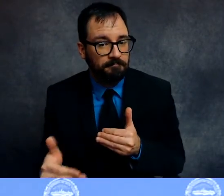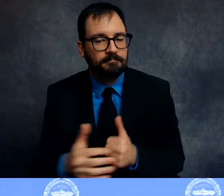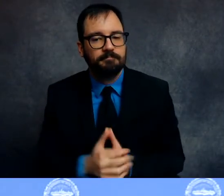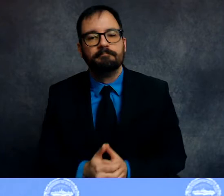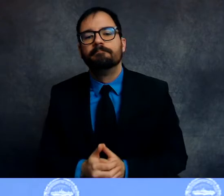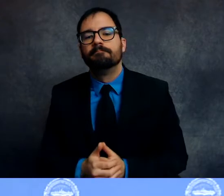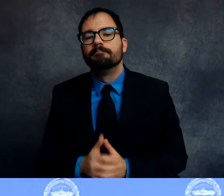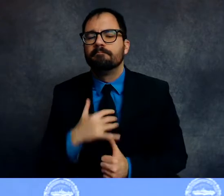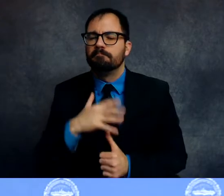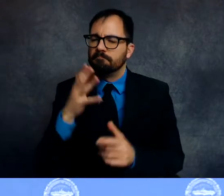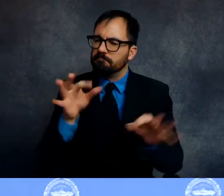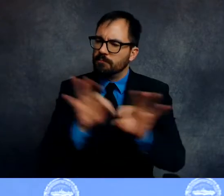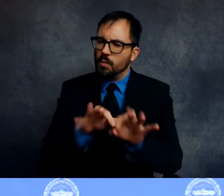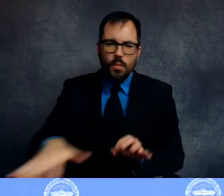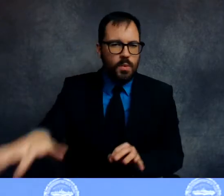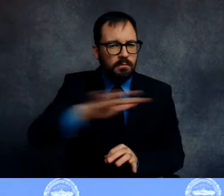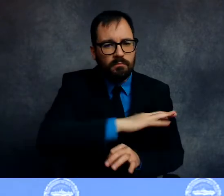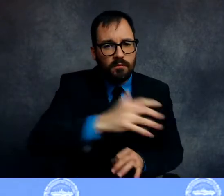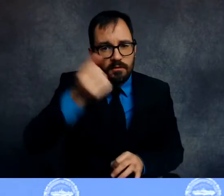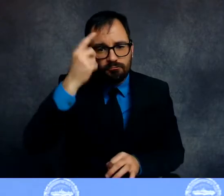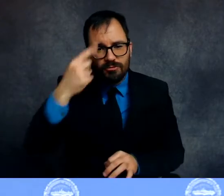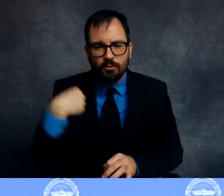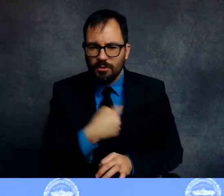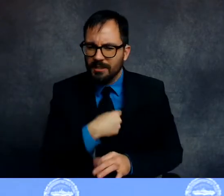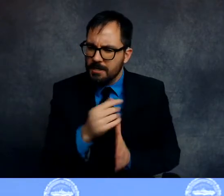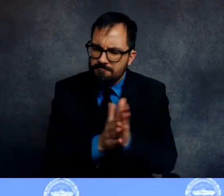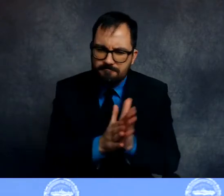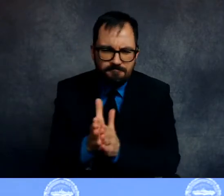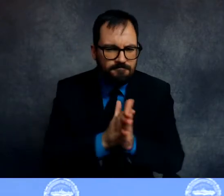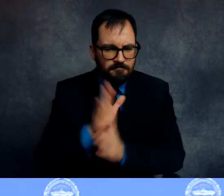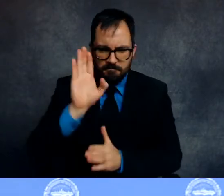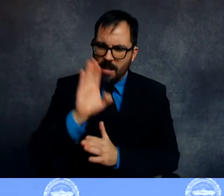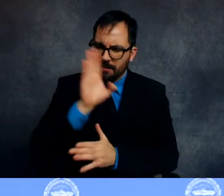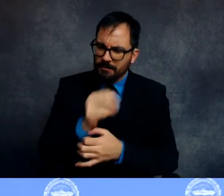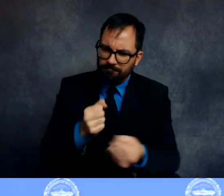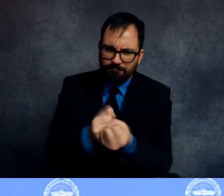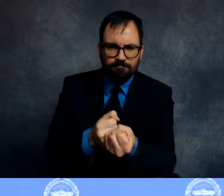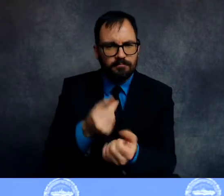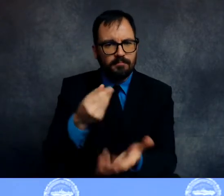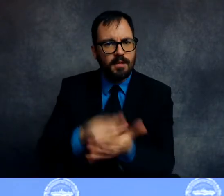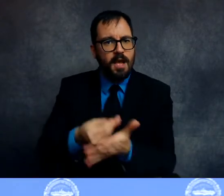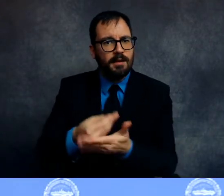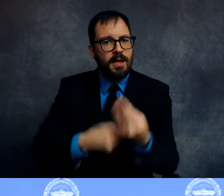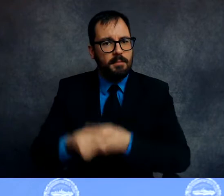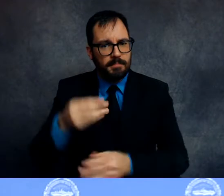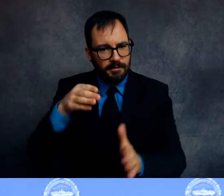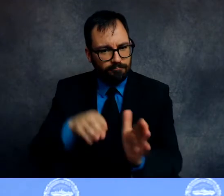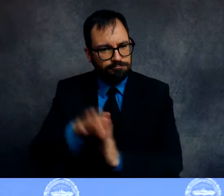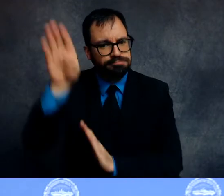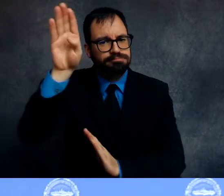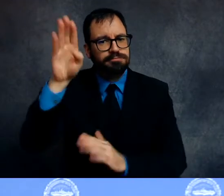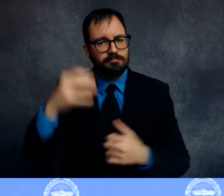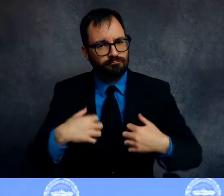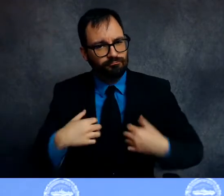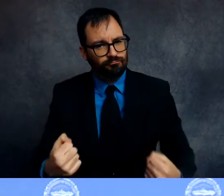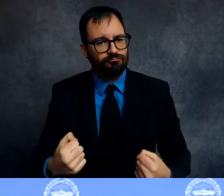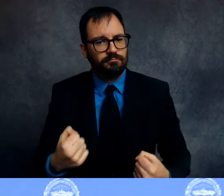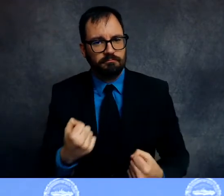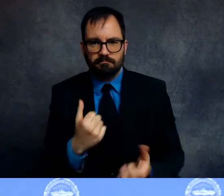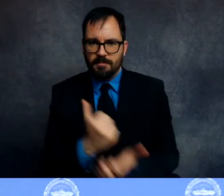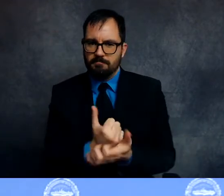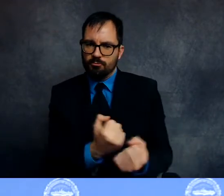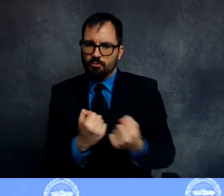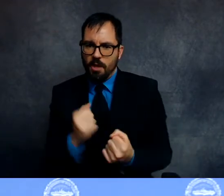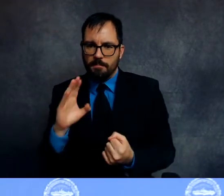If our cases and data of public health guidance supports that. I just want everyone to understand that we are committed to